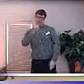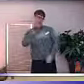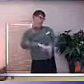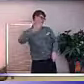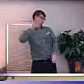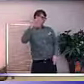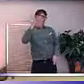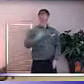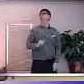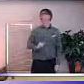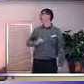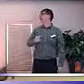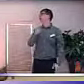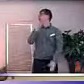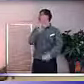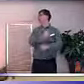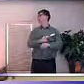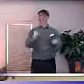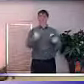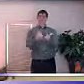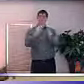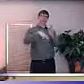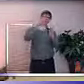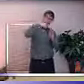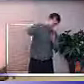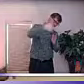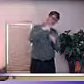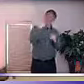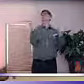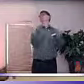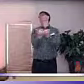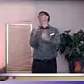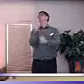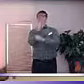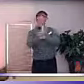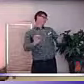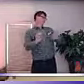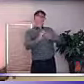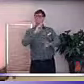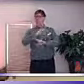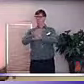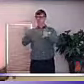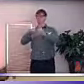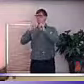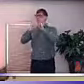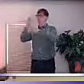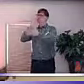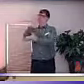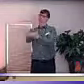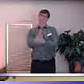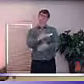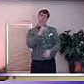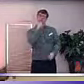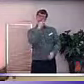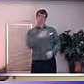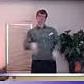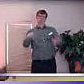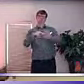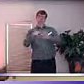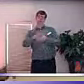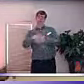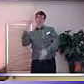times, well, it's just because it's easier, it's more comfortable not to tell the truth. You know, that happened to me a while